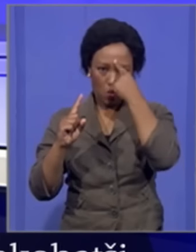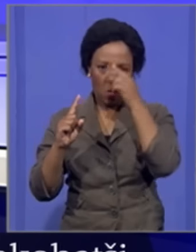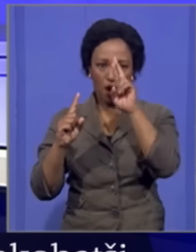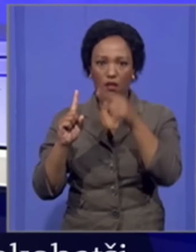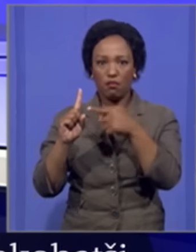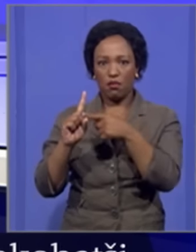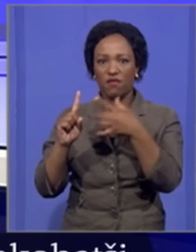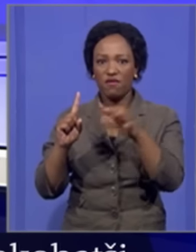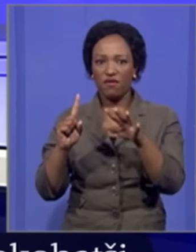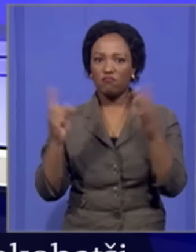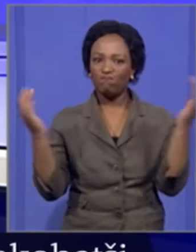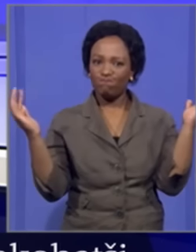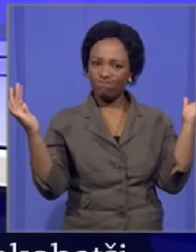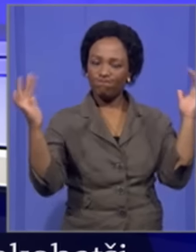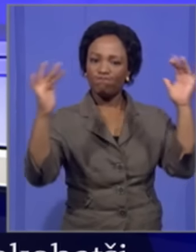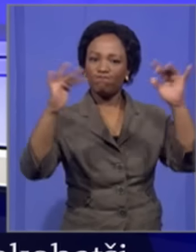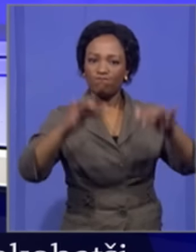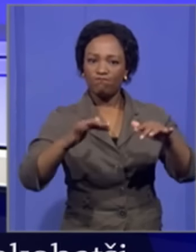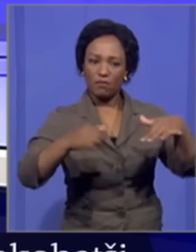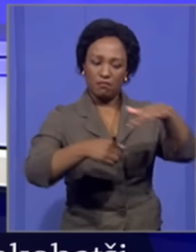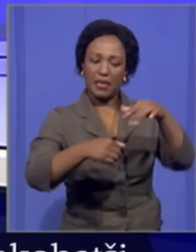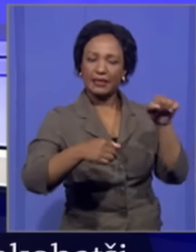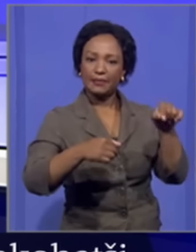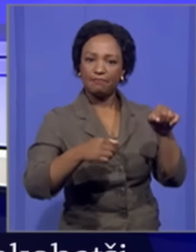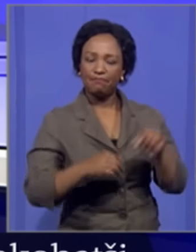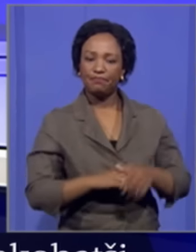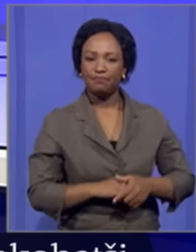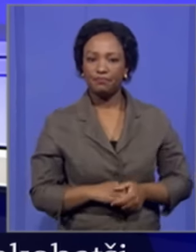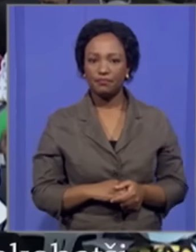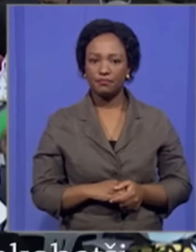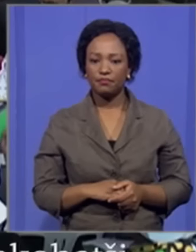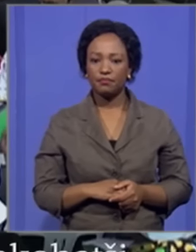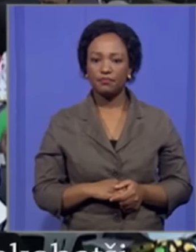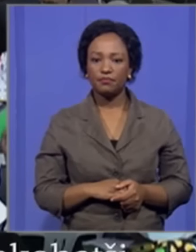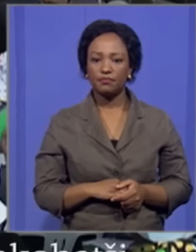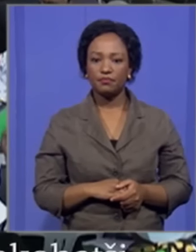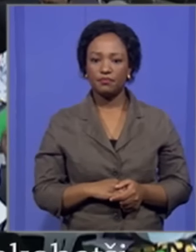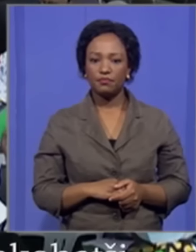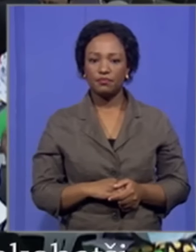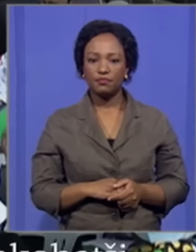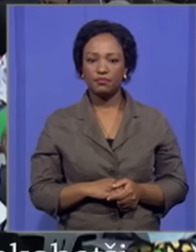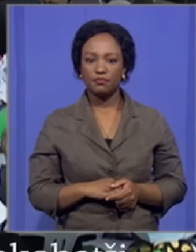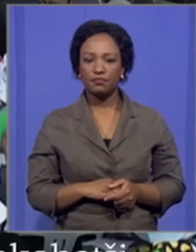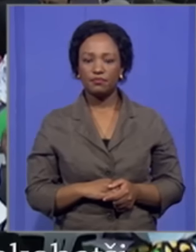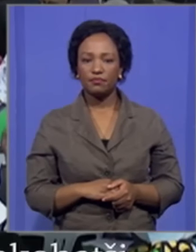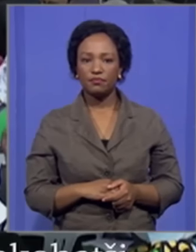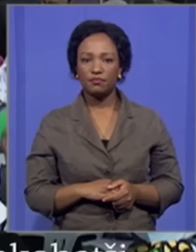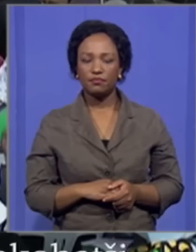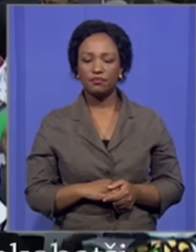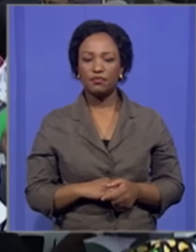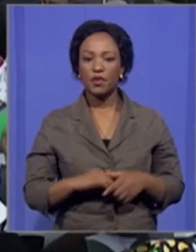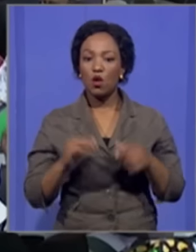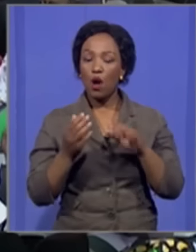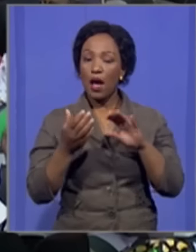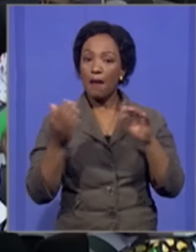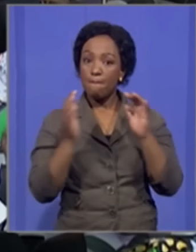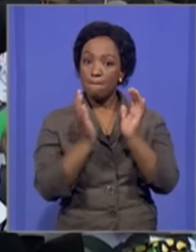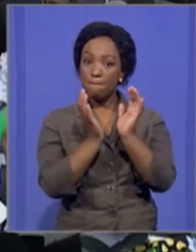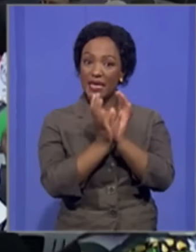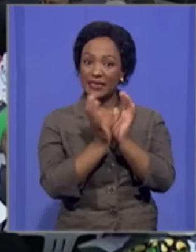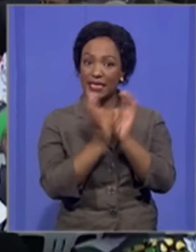lephatlanong la selegae gona Bethlehem. ye ke kopano yo e nepilego go